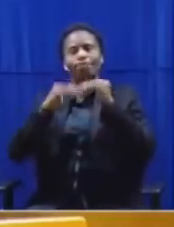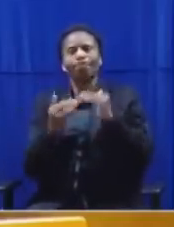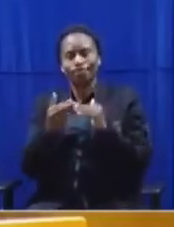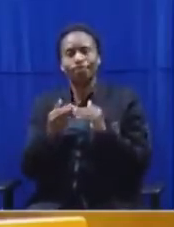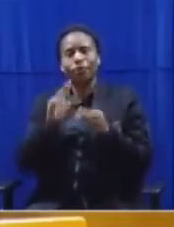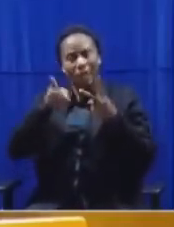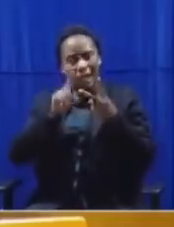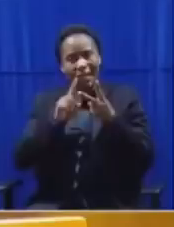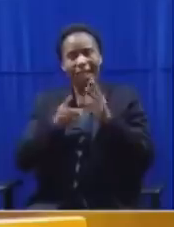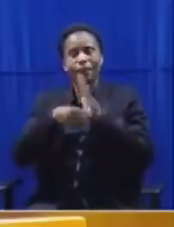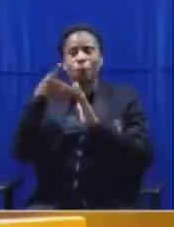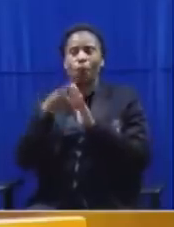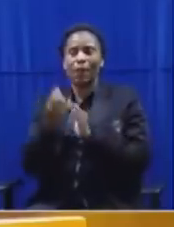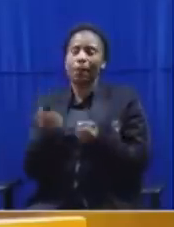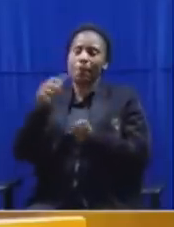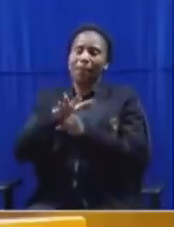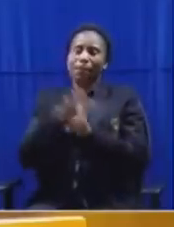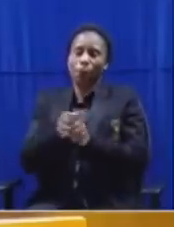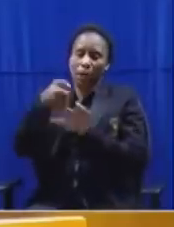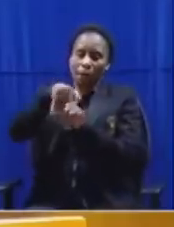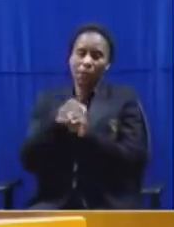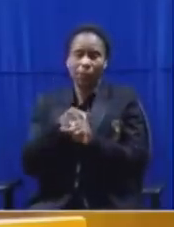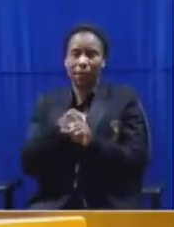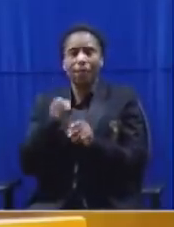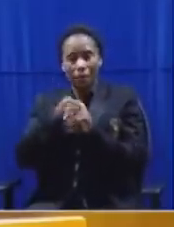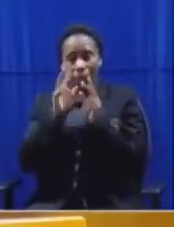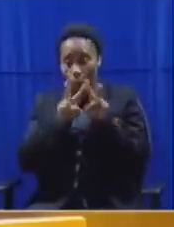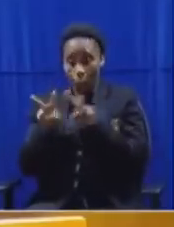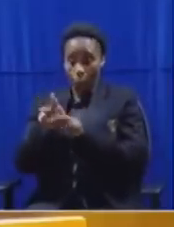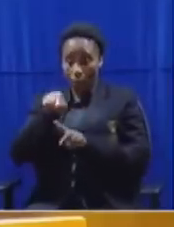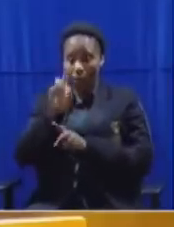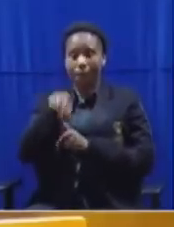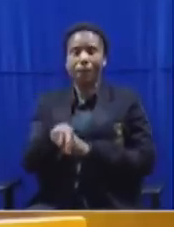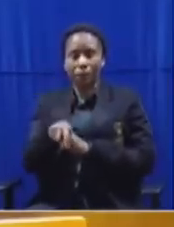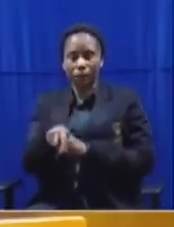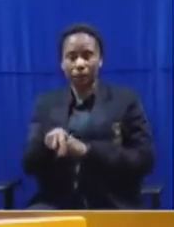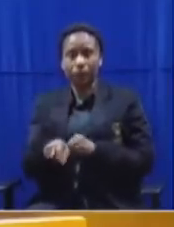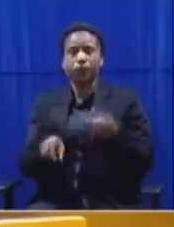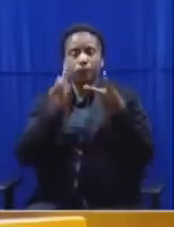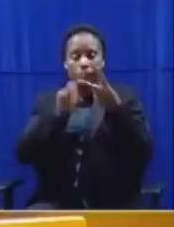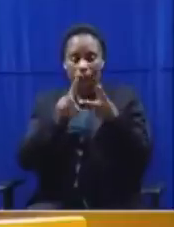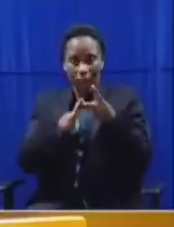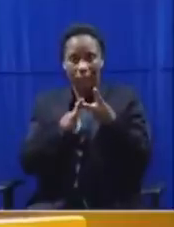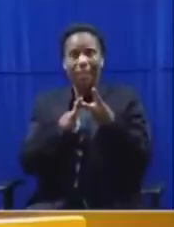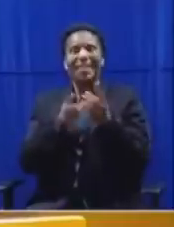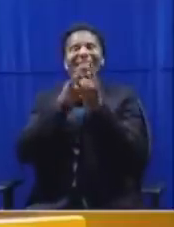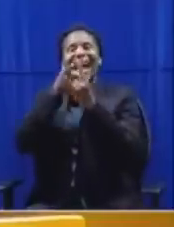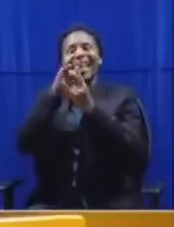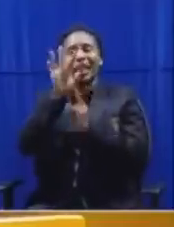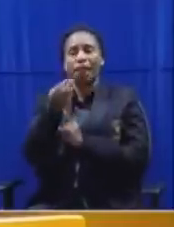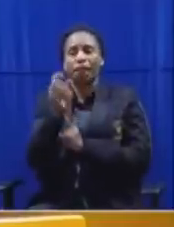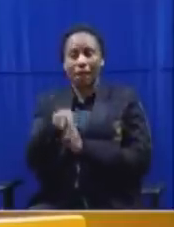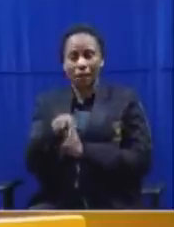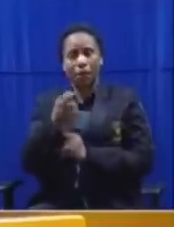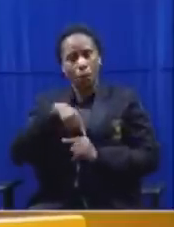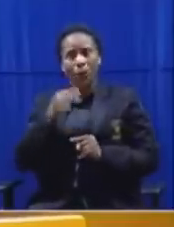developmental impactful investments that must be looked into. And then we should set a target, which we say in the